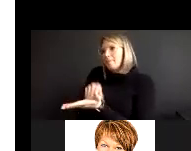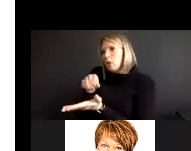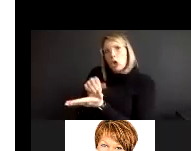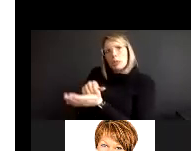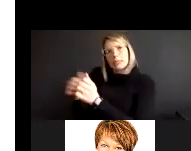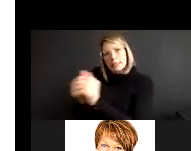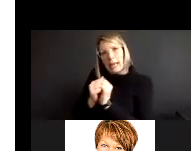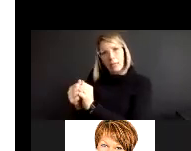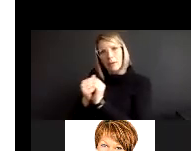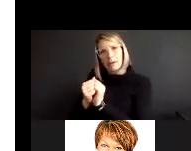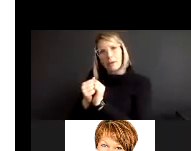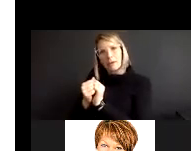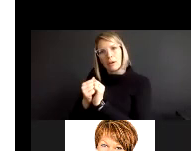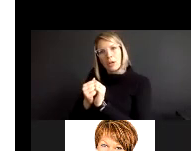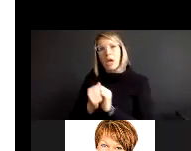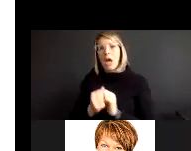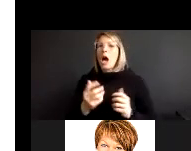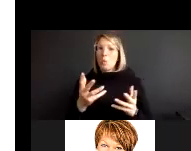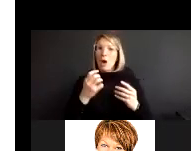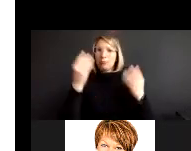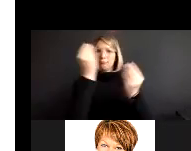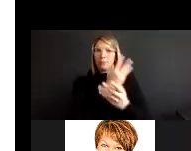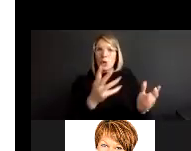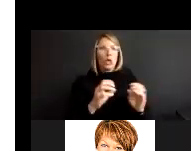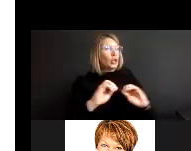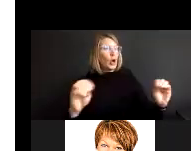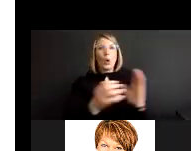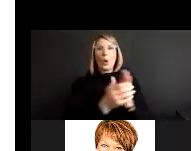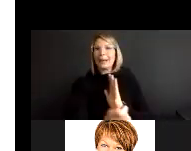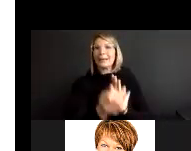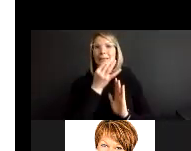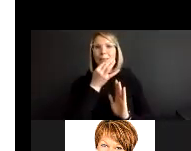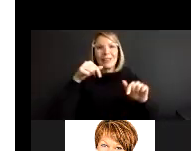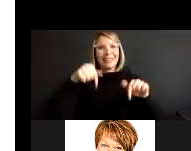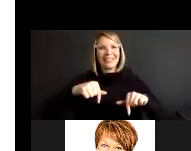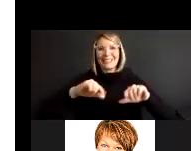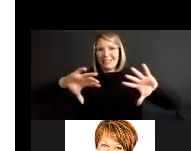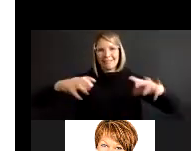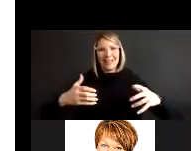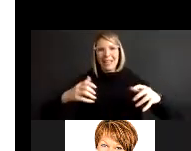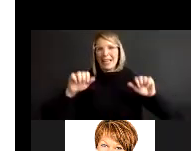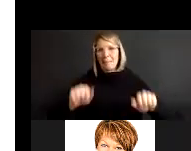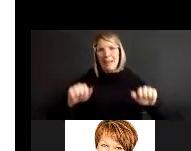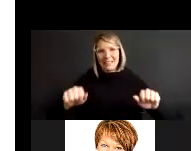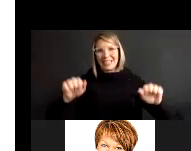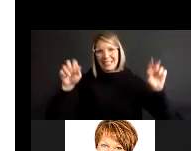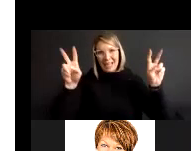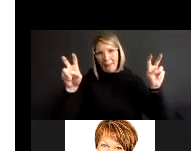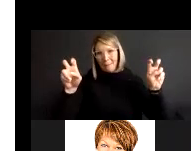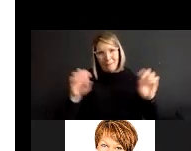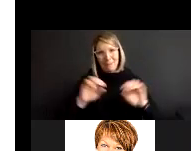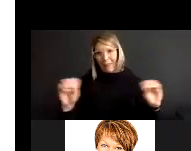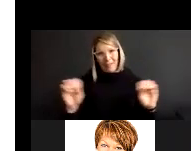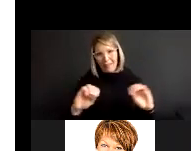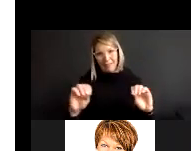to develop expertise in this area. And that's a collective responsibility. So I think we can